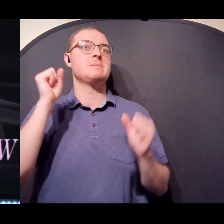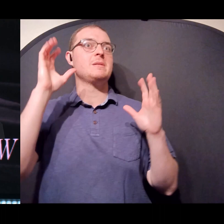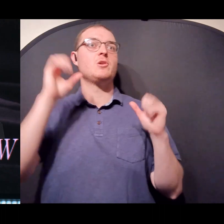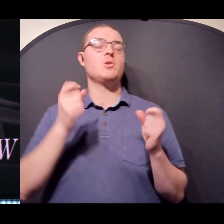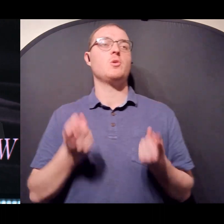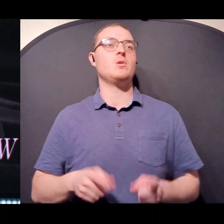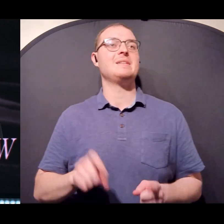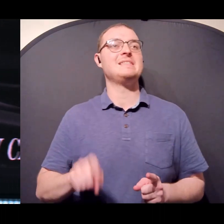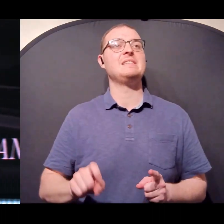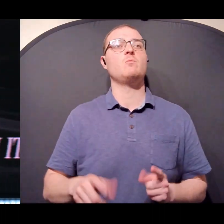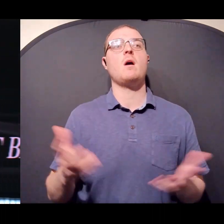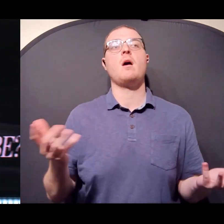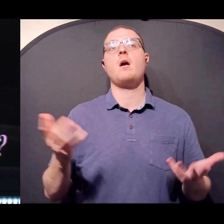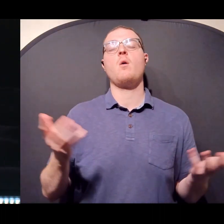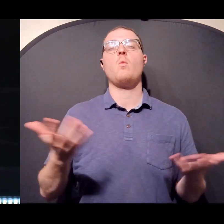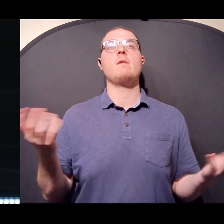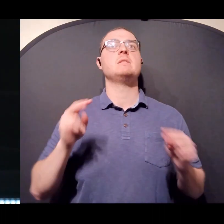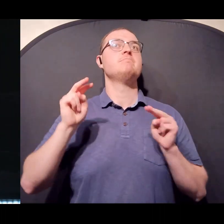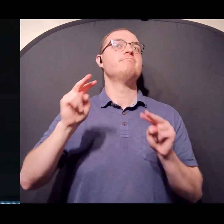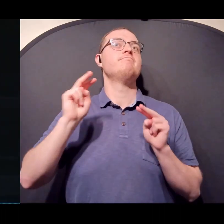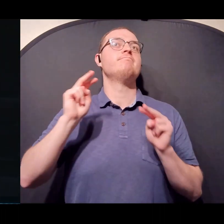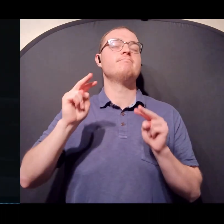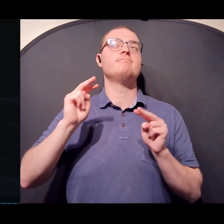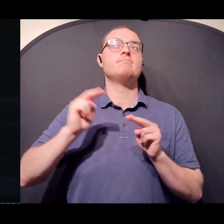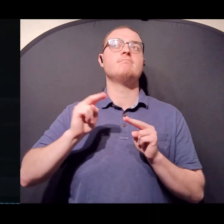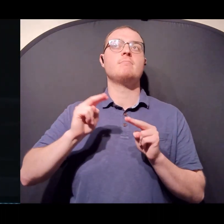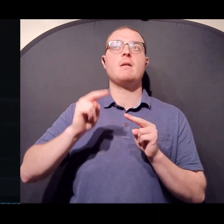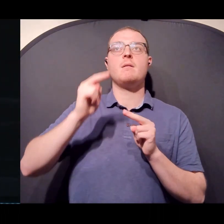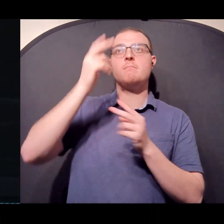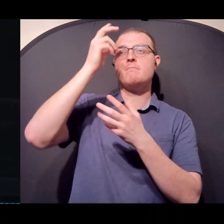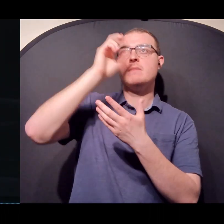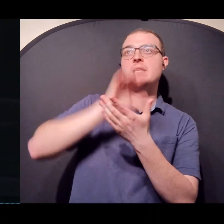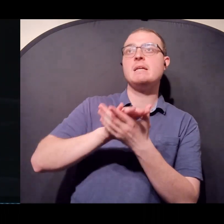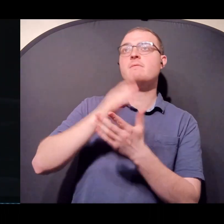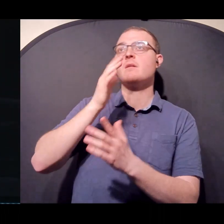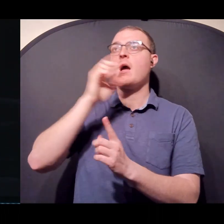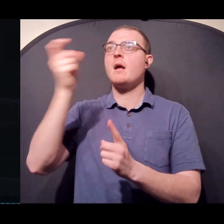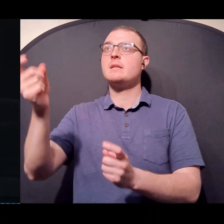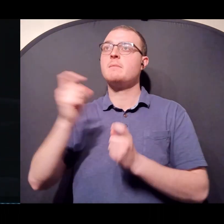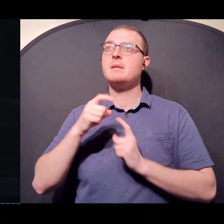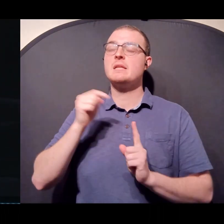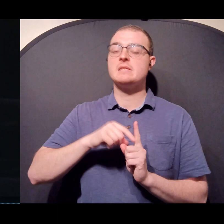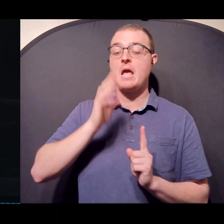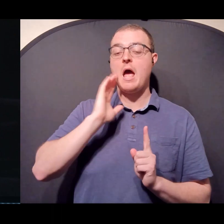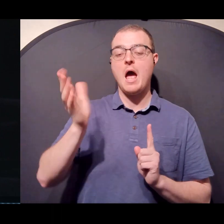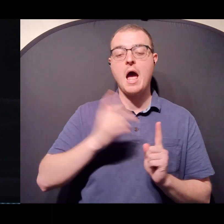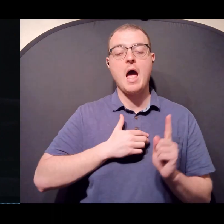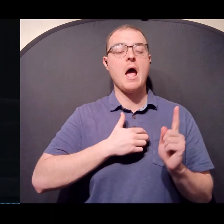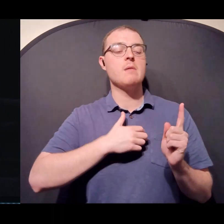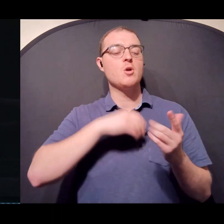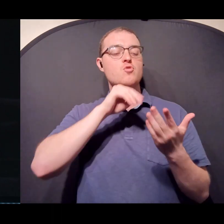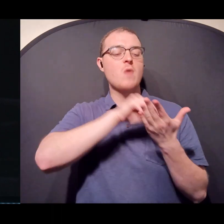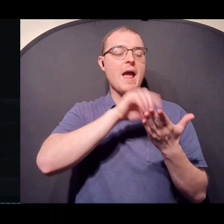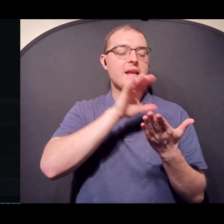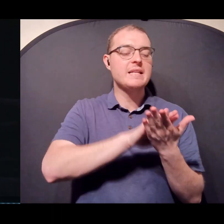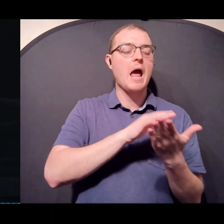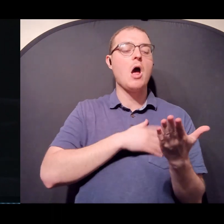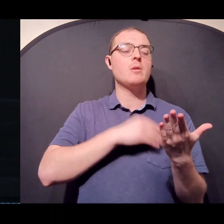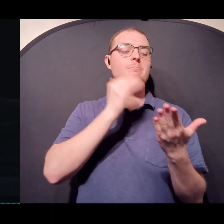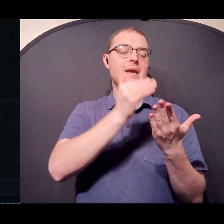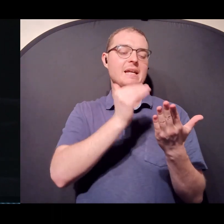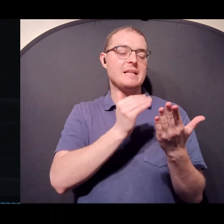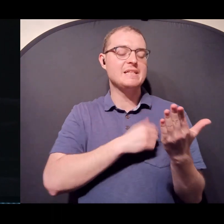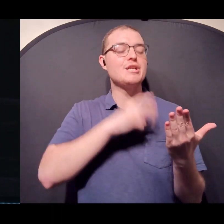things? What's your Christmas miracle? What's the thing that you've been believing God for? I'm writing it down. I'm making a